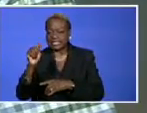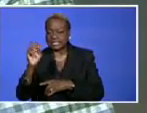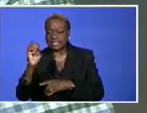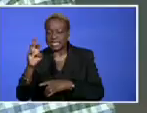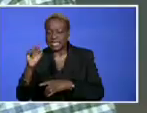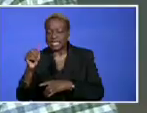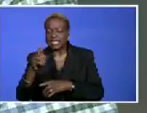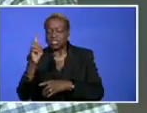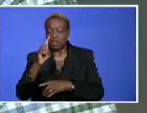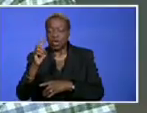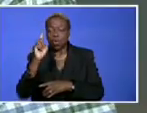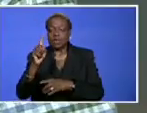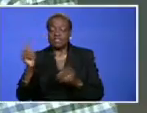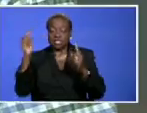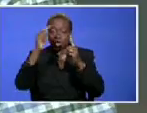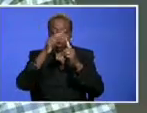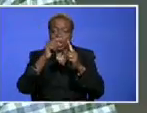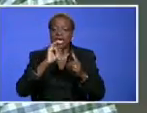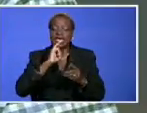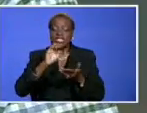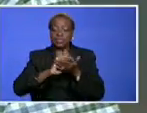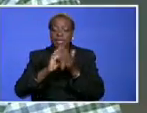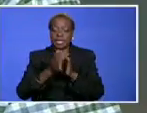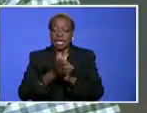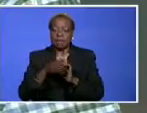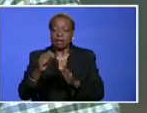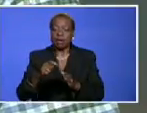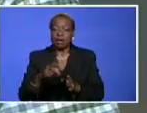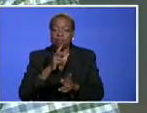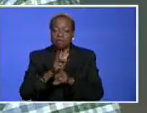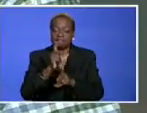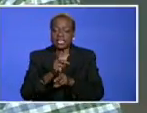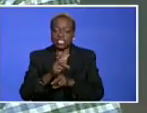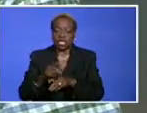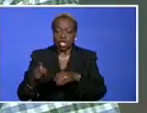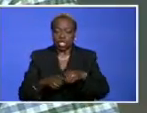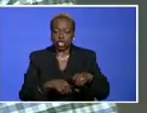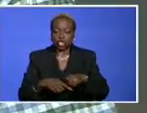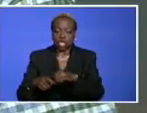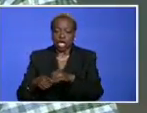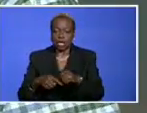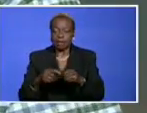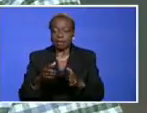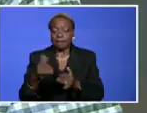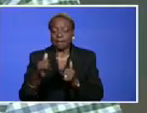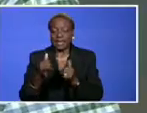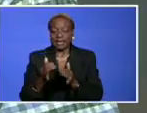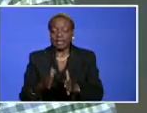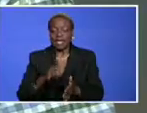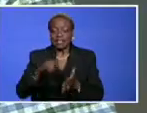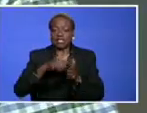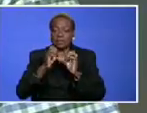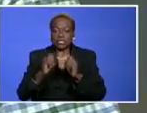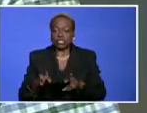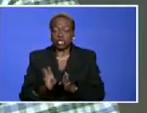one of his goals is to become a professional soccer player. And this opportunity opened at the